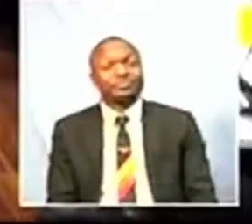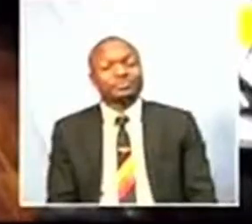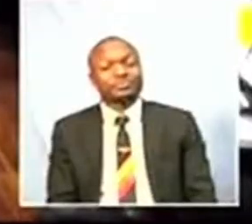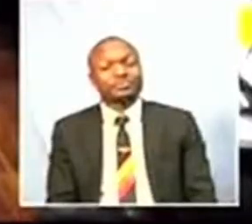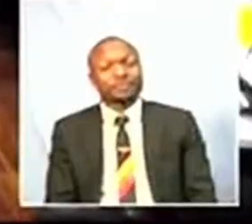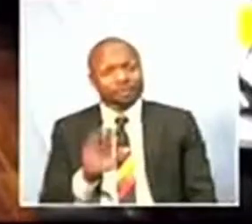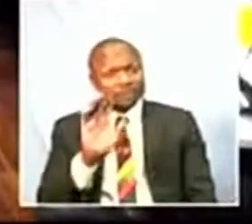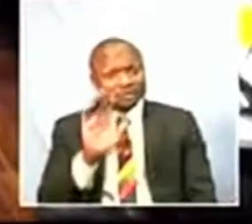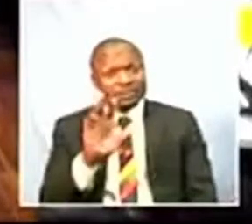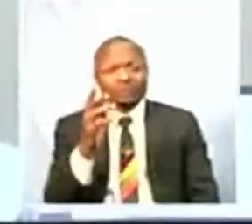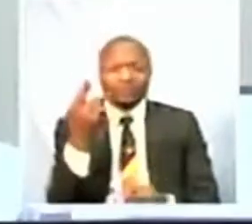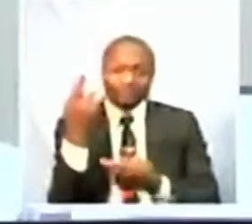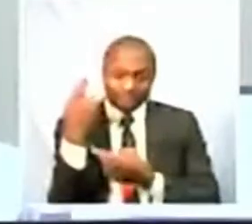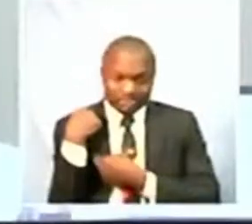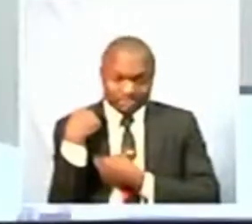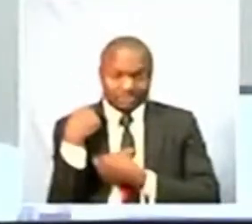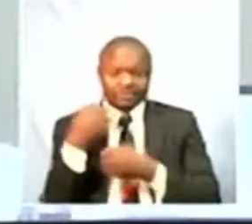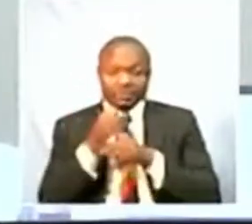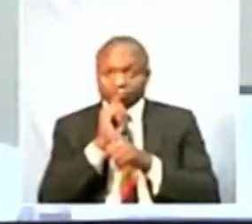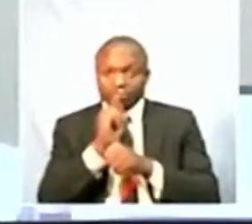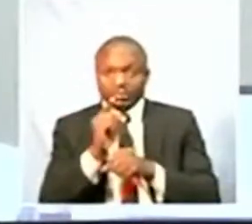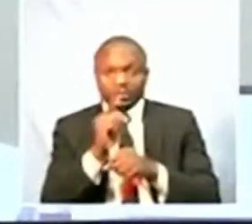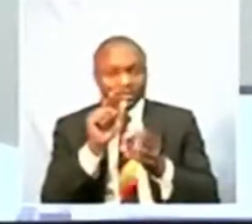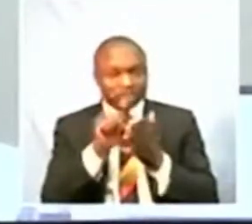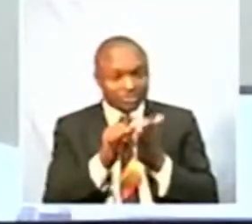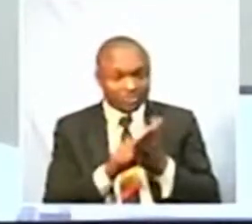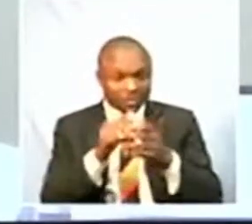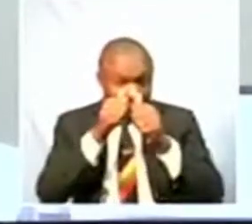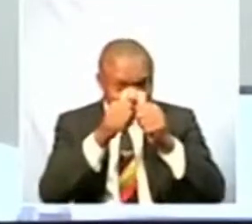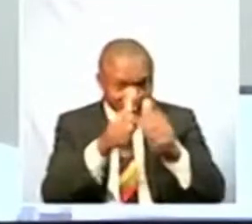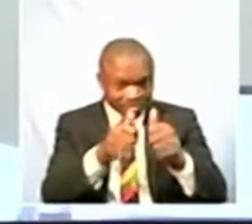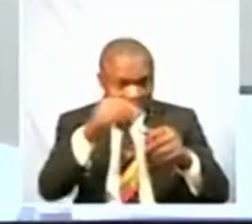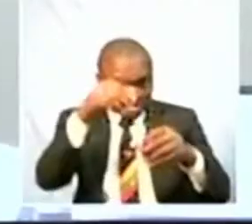Your role is to ensure that the procedure is followed in the council.